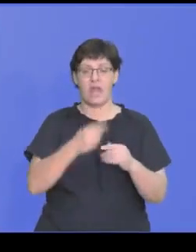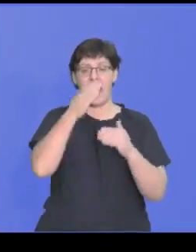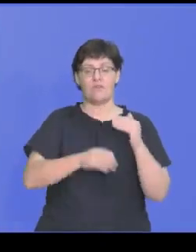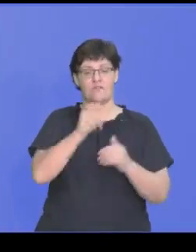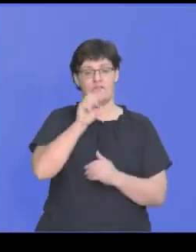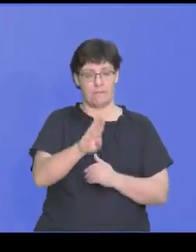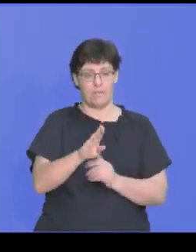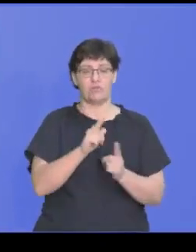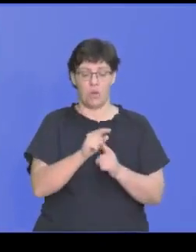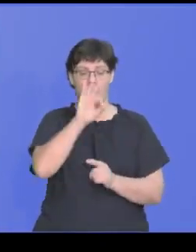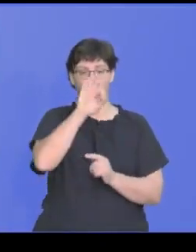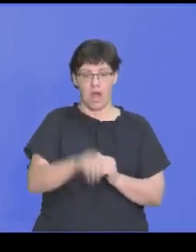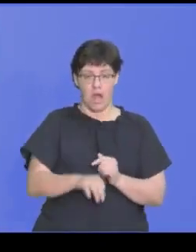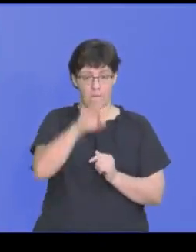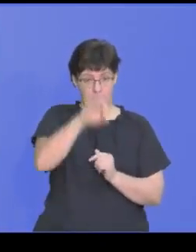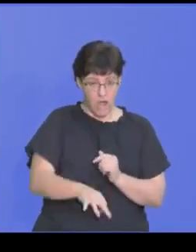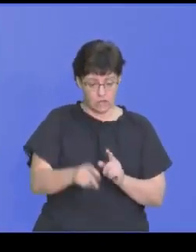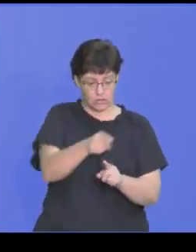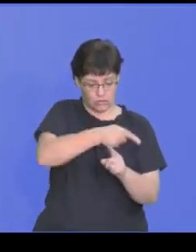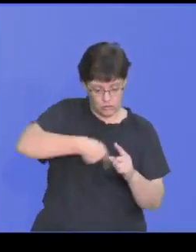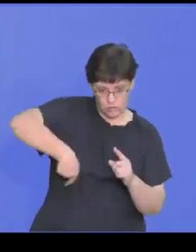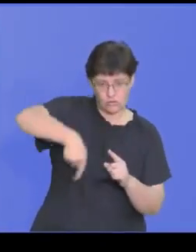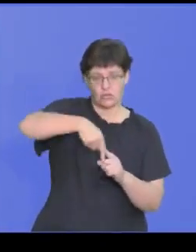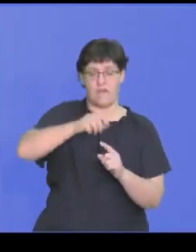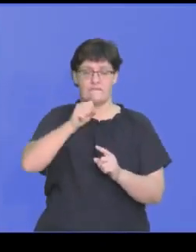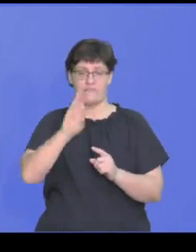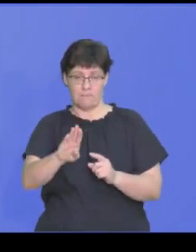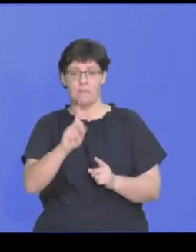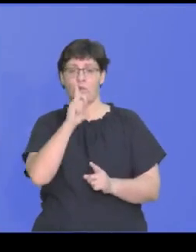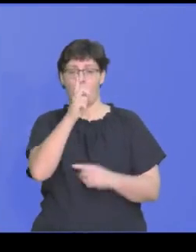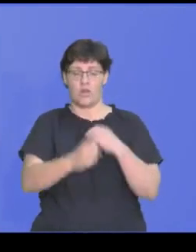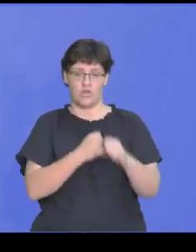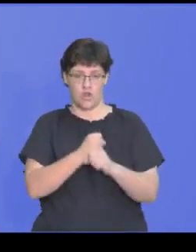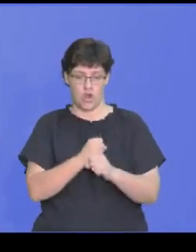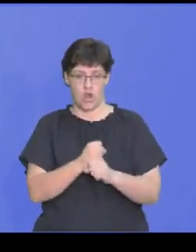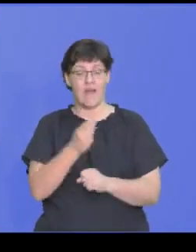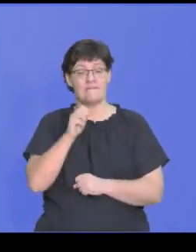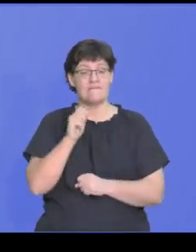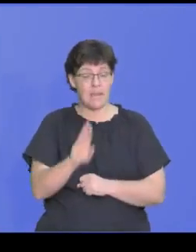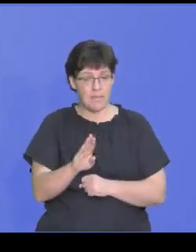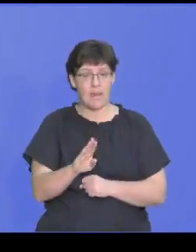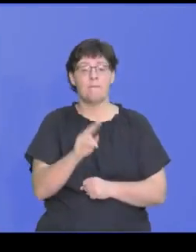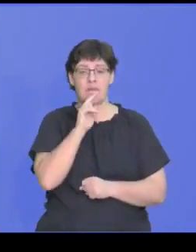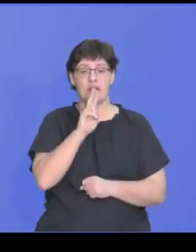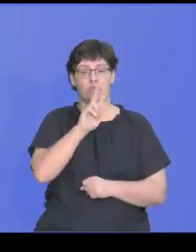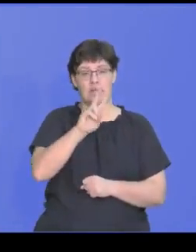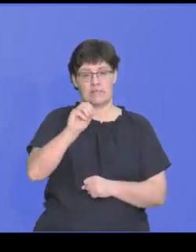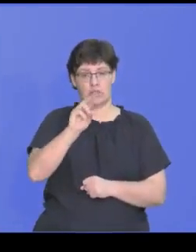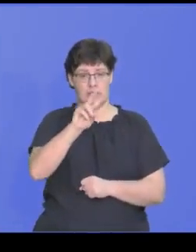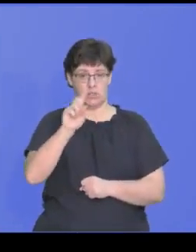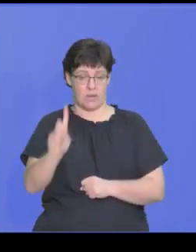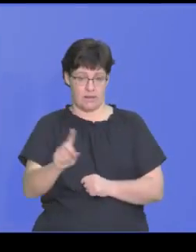And that February will be 2021. Okay? Then the following year, from March